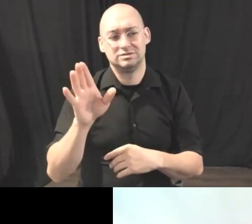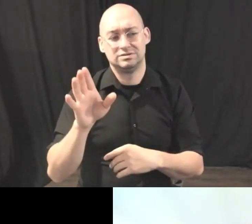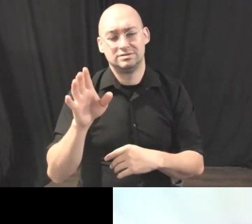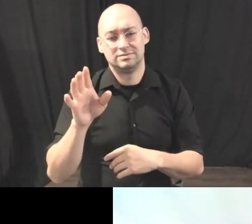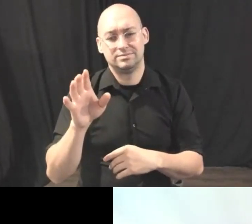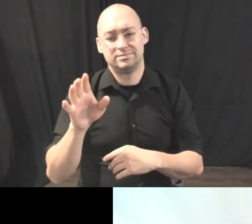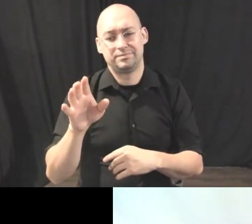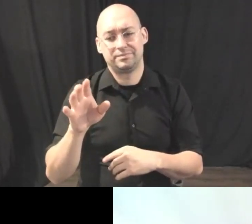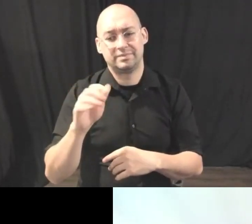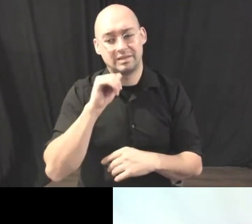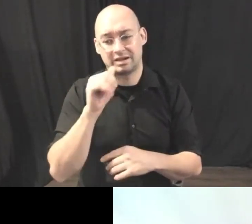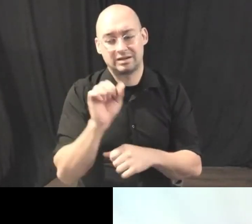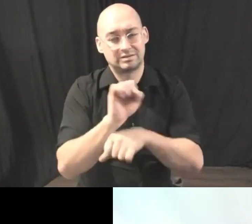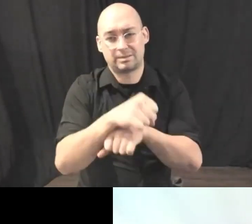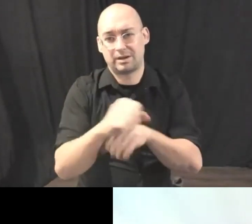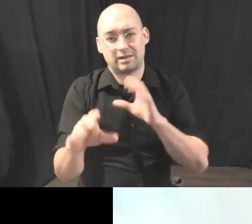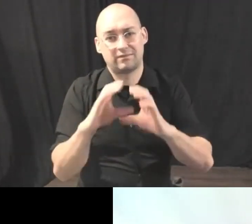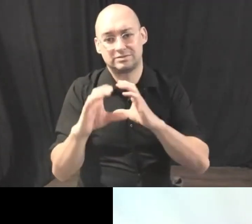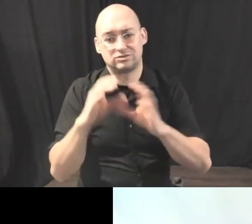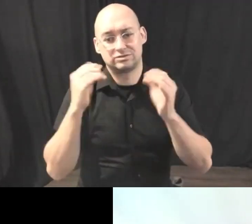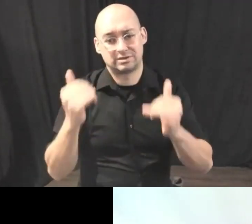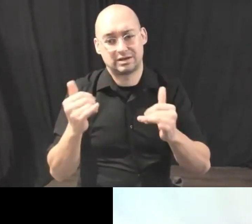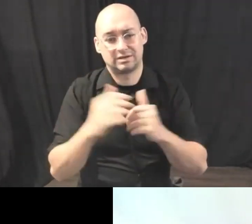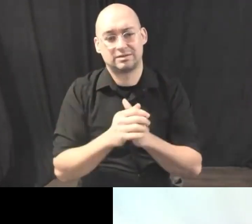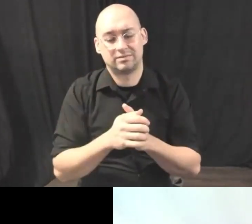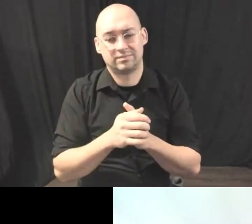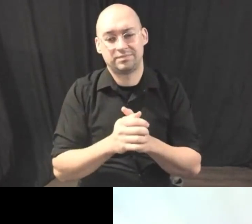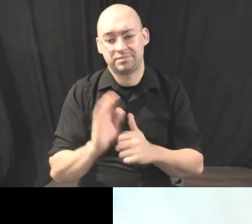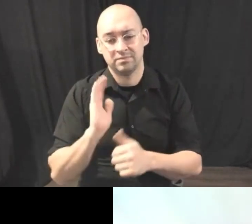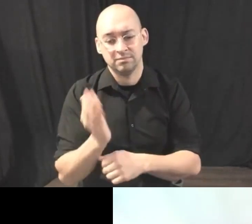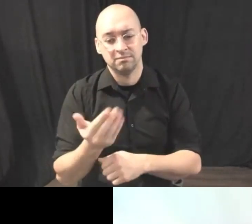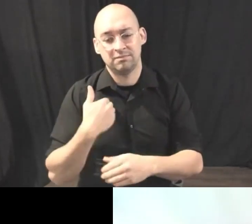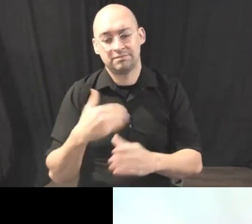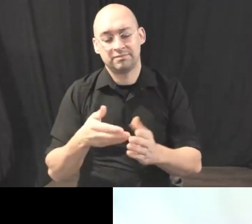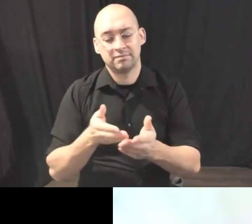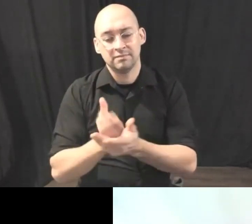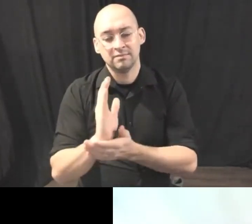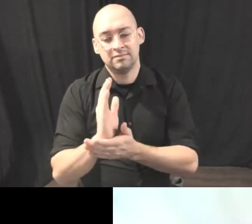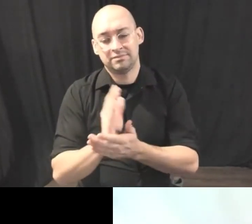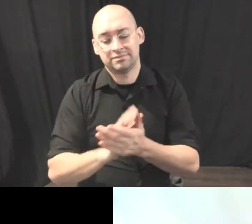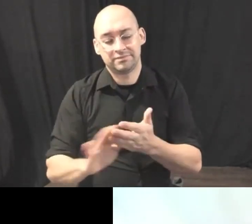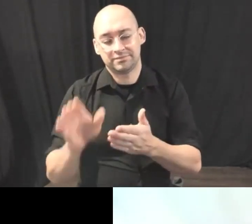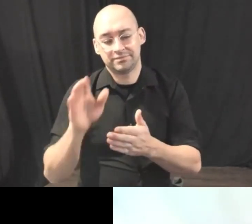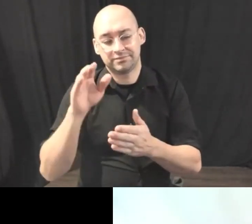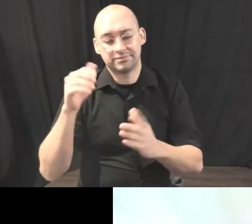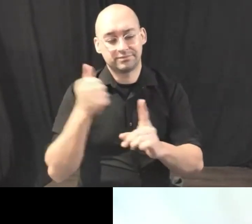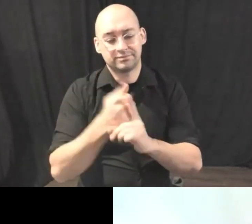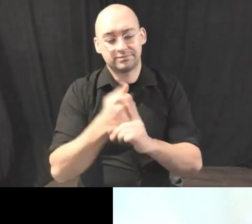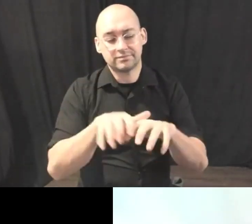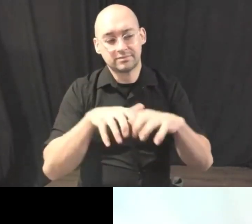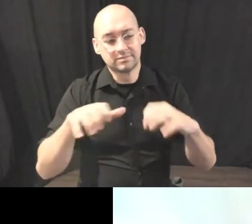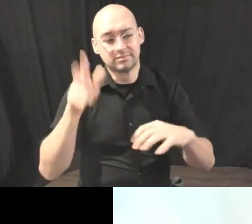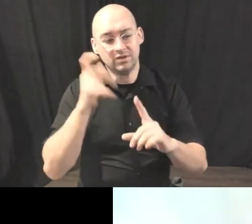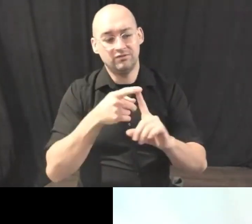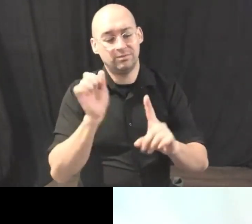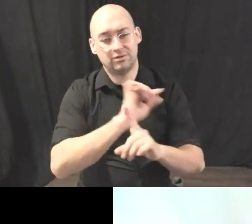didn't dominate the conversation today. So we have the right impact committee. We have heard from every one of you today.